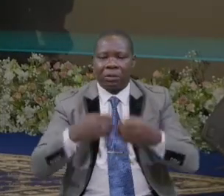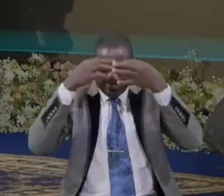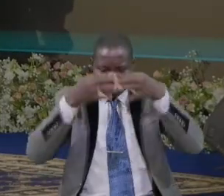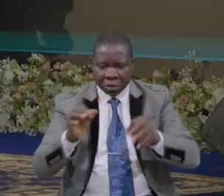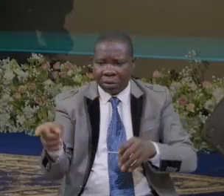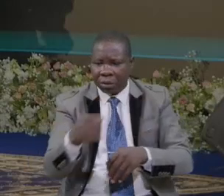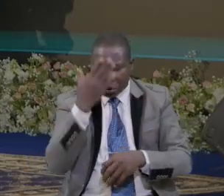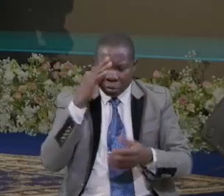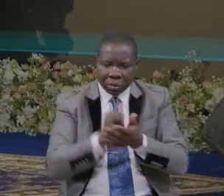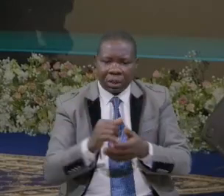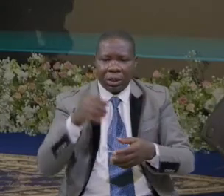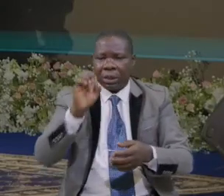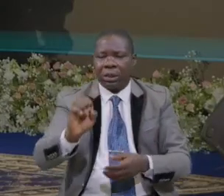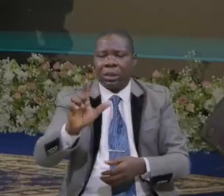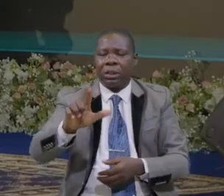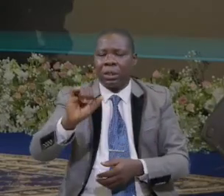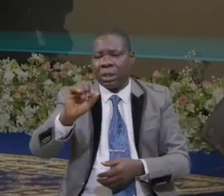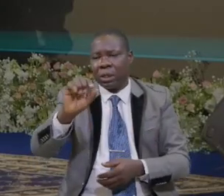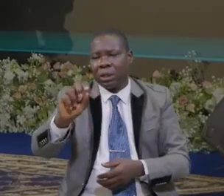day. And all they were saying,